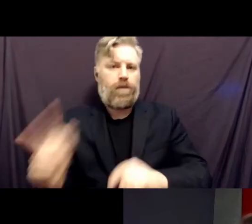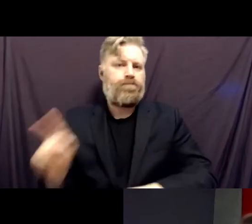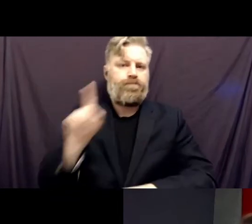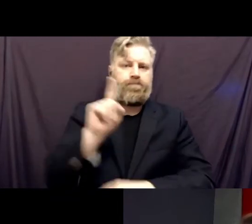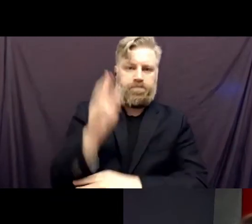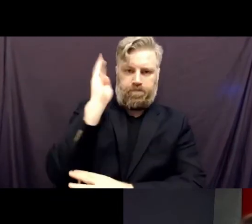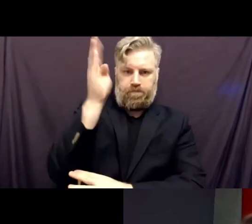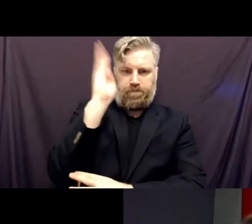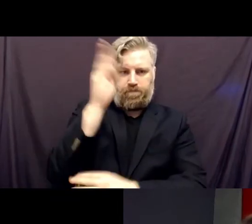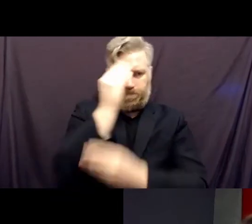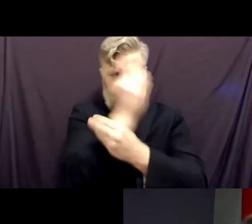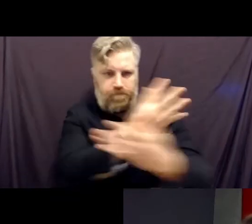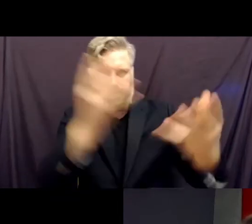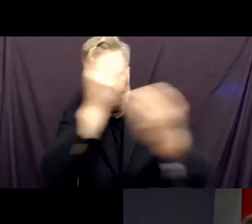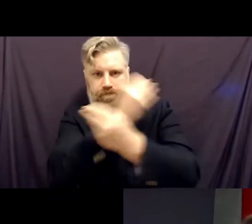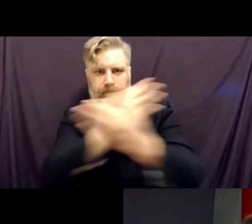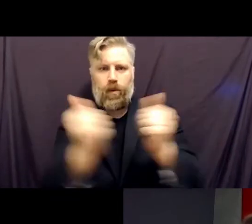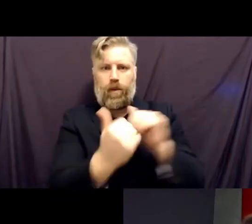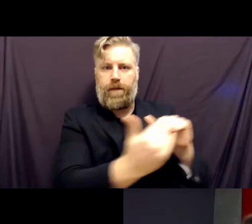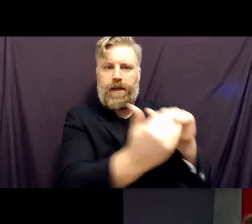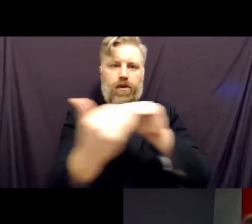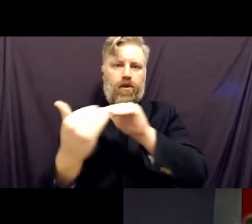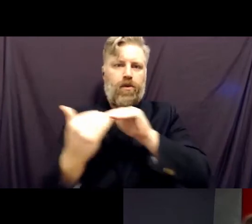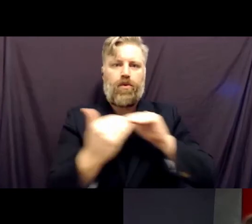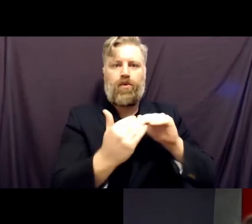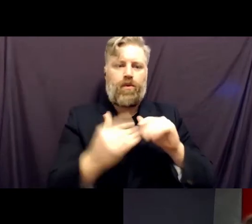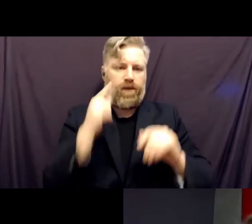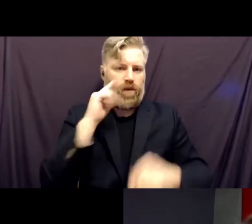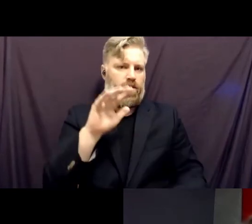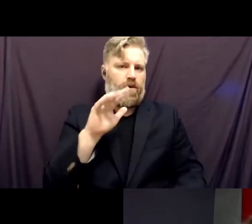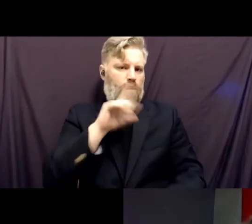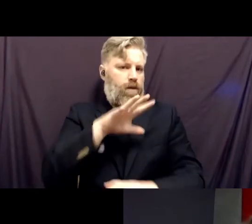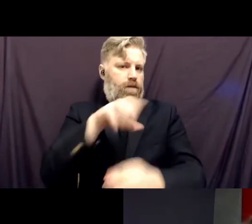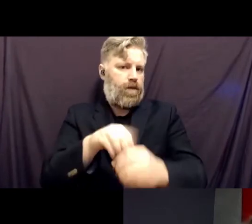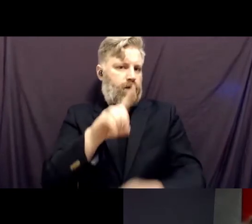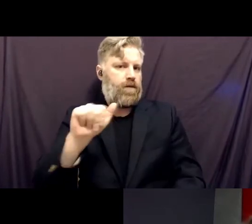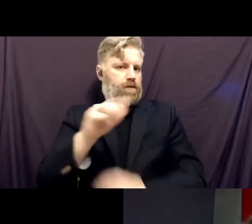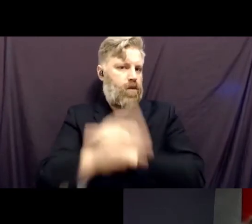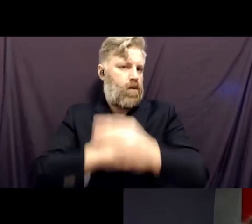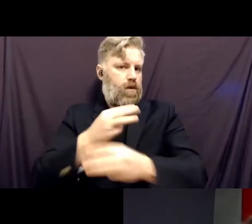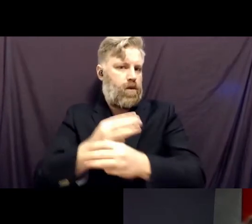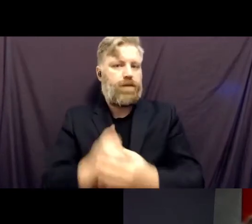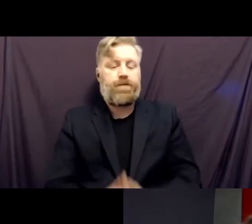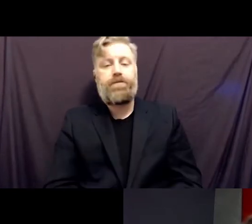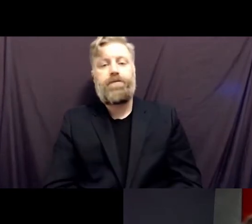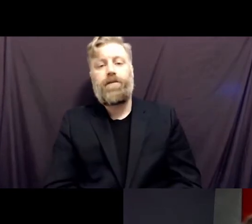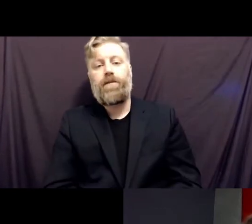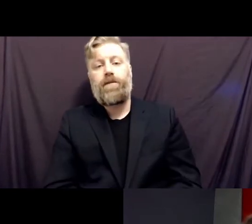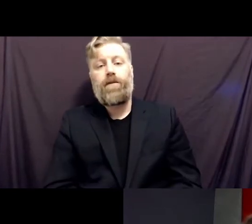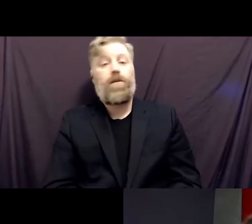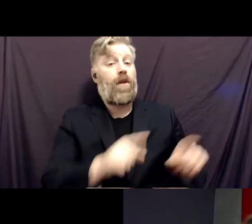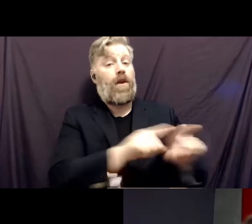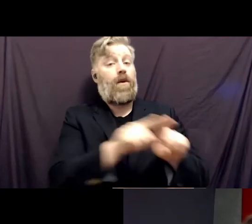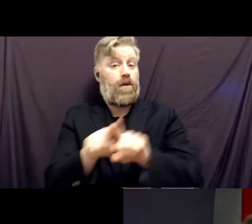to their peers involved in the world of disabilities. They also receive the